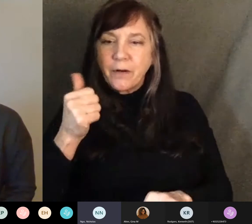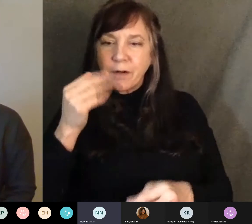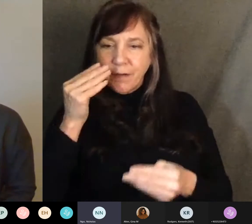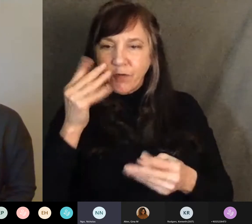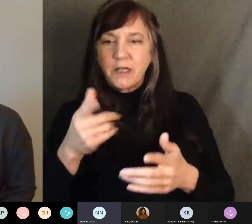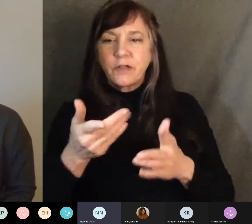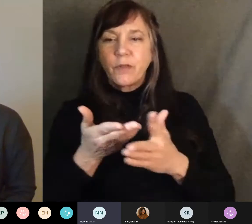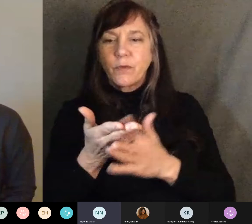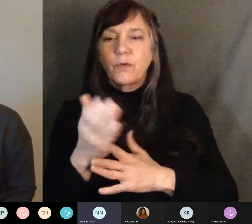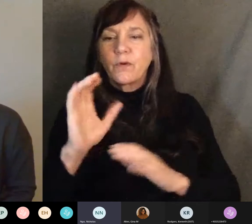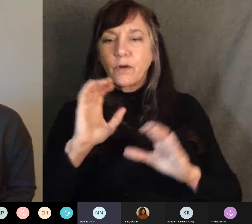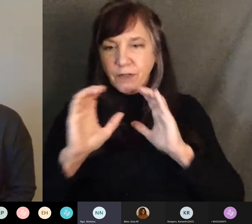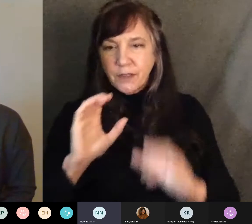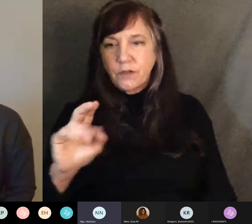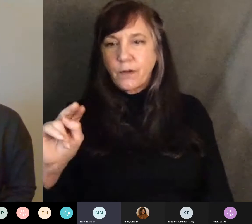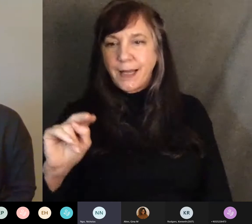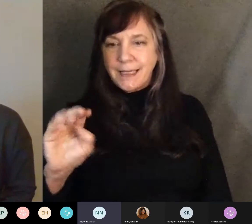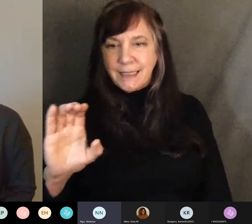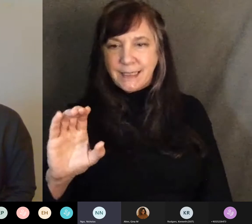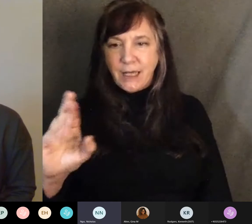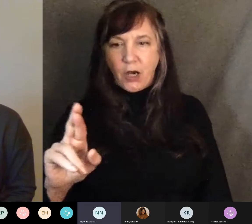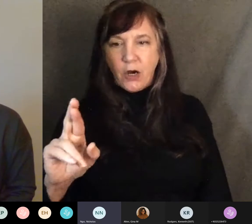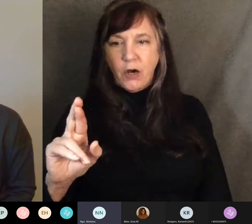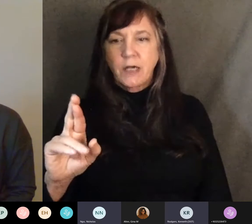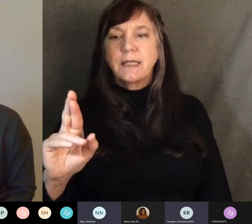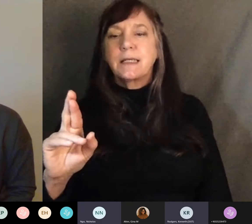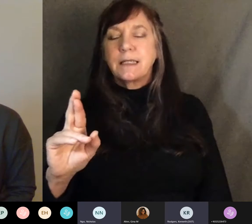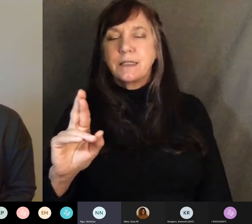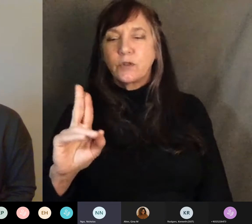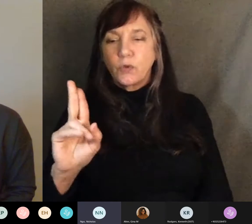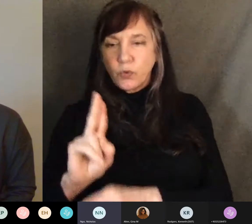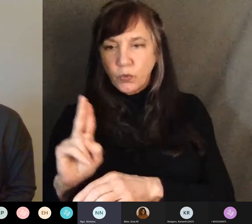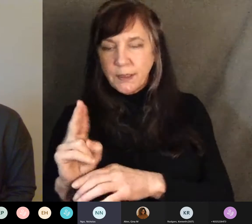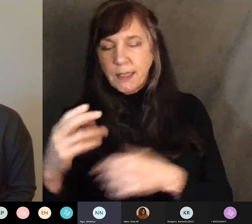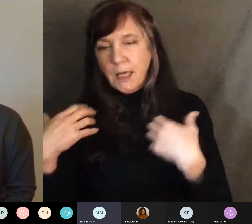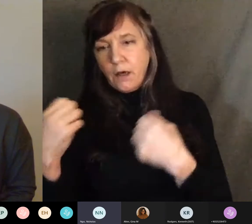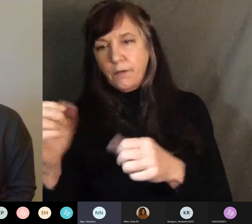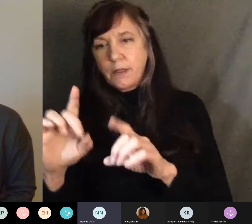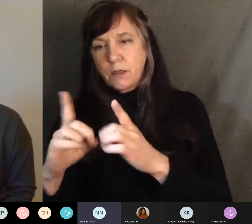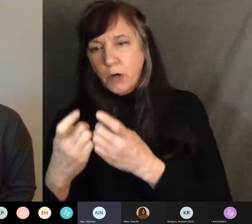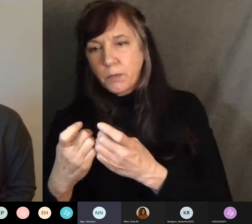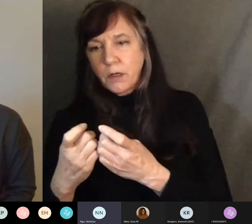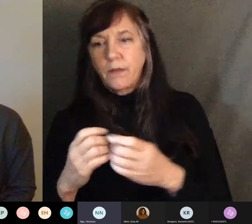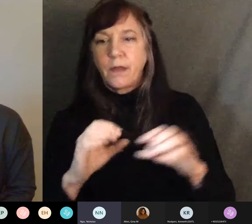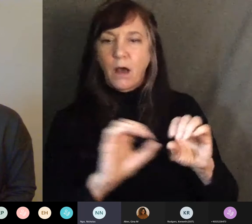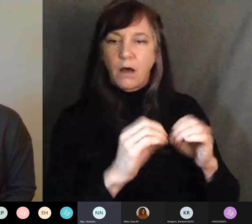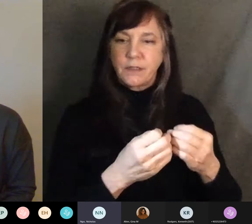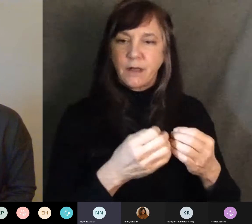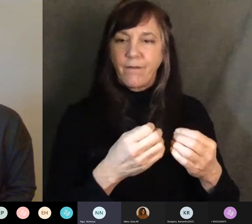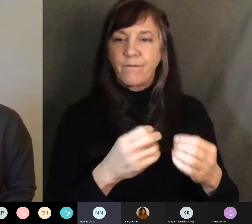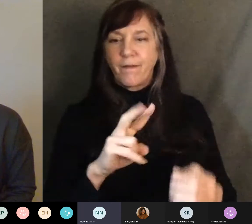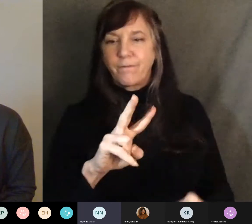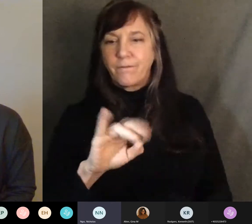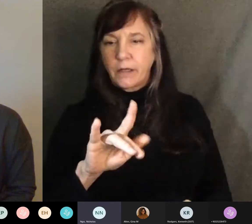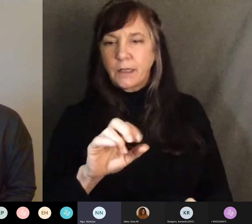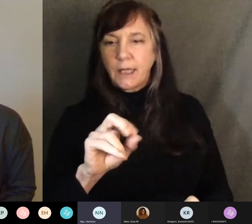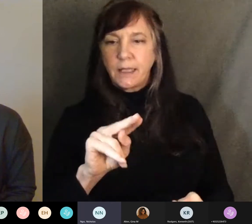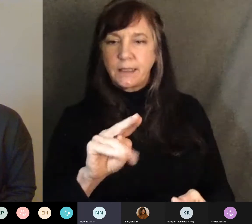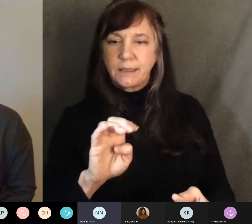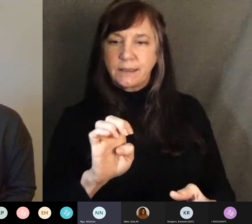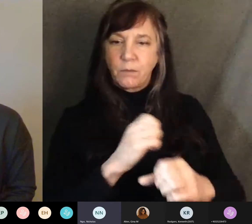is assisting the health department, or the Office of Violence and Prevention, who is the spearheads of this